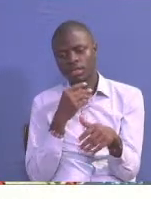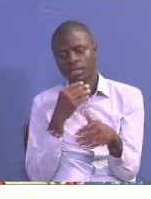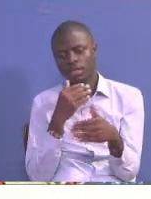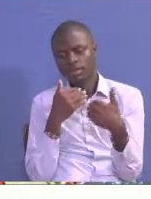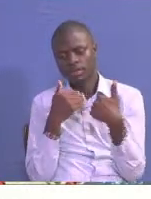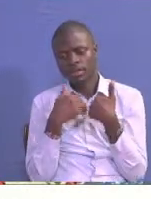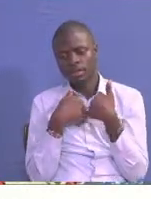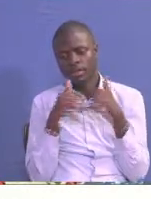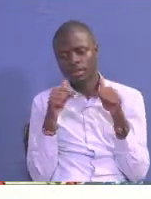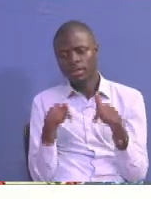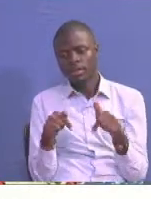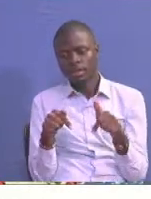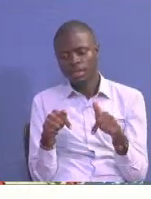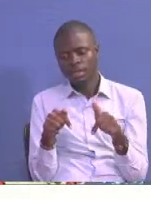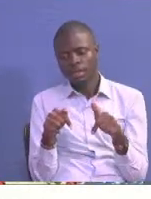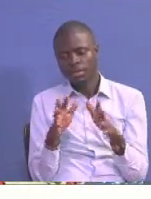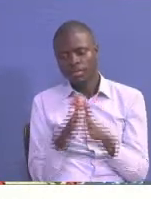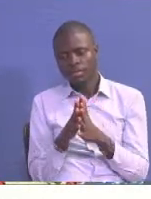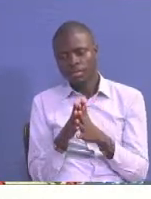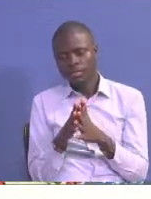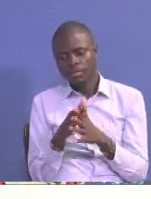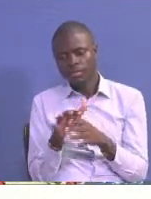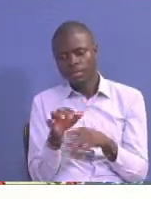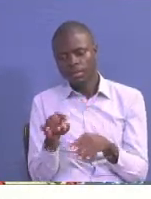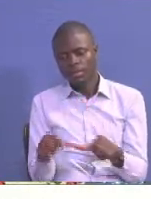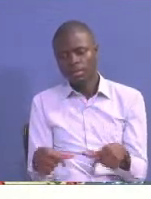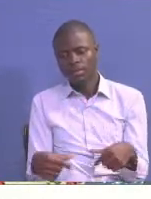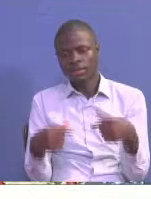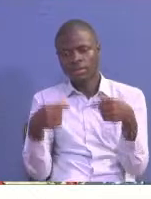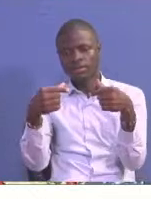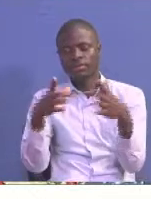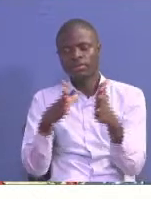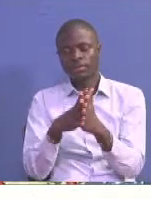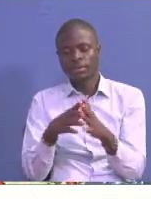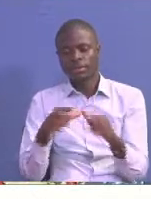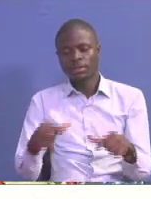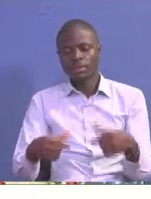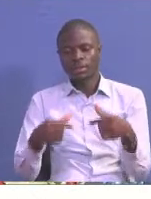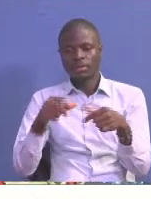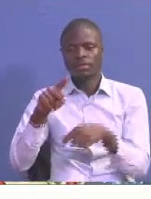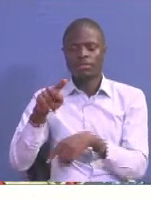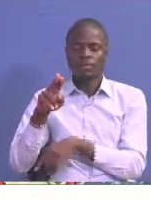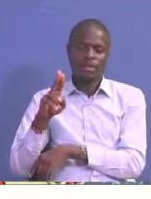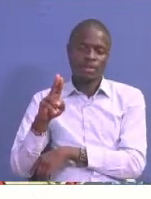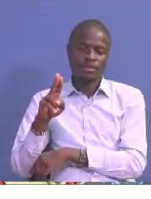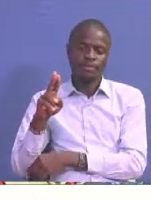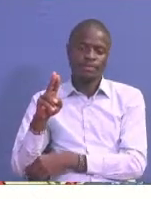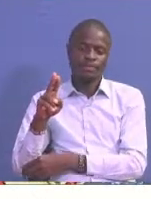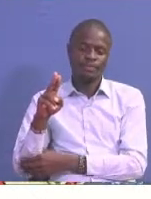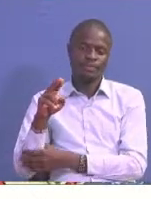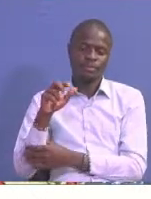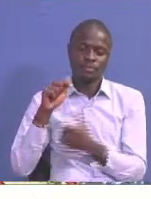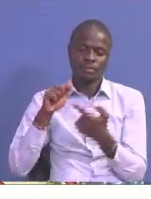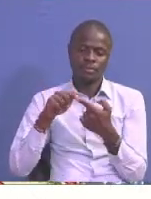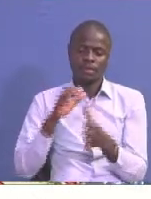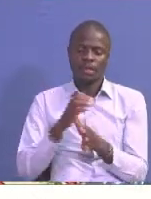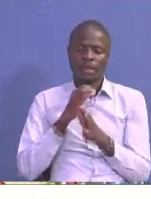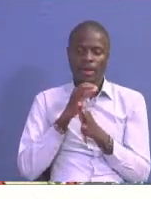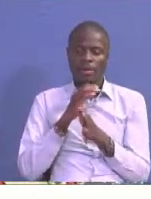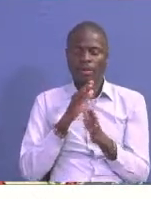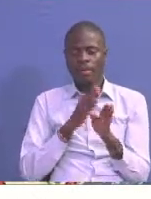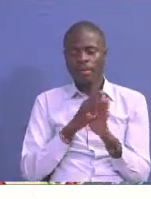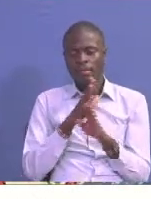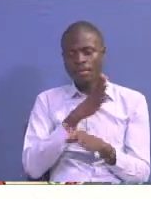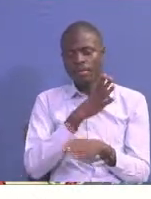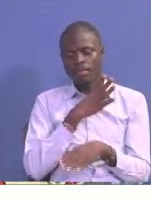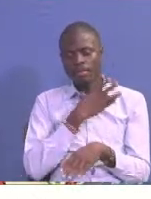have here your gift of Kenyatta University to our chief guest